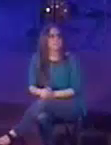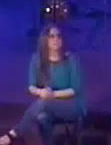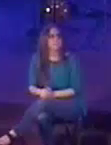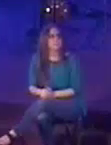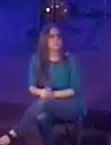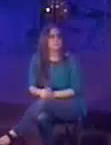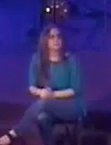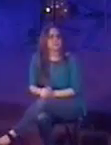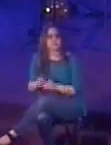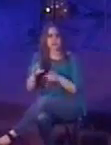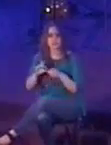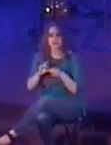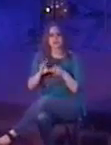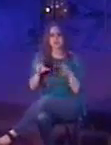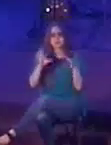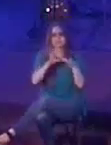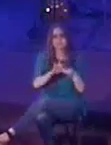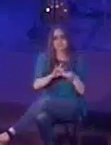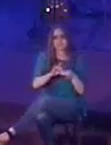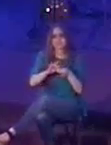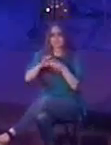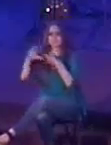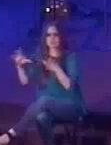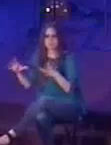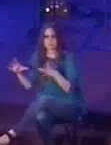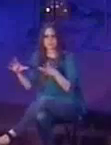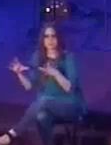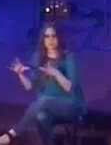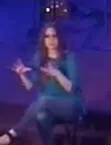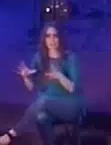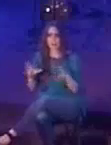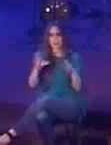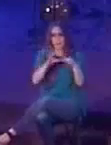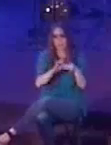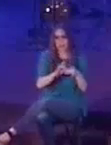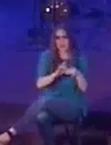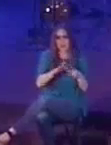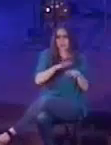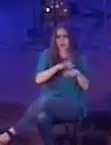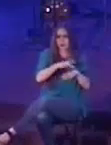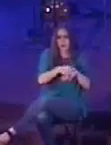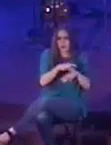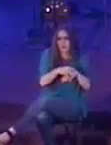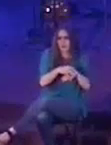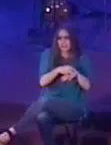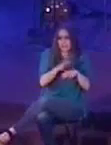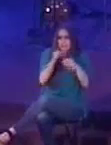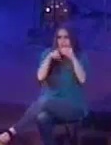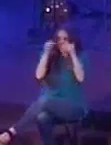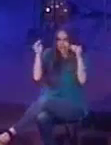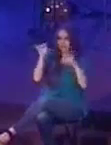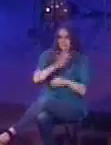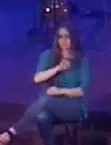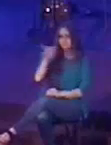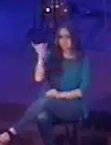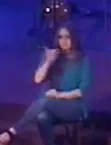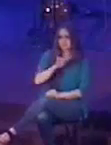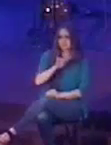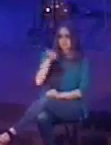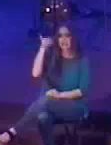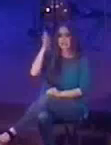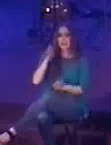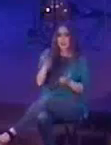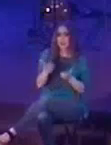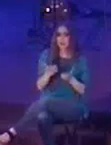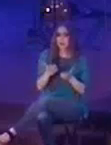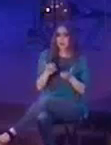Loose and bind. Whatever you bind on earth in the church is bound in heaven. And God wants the gospel